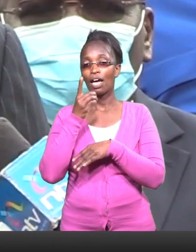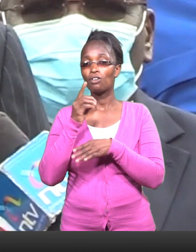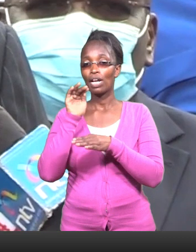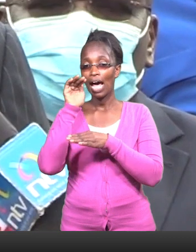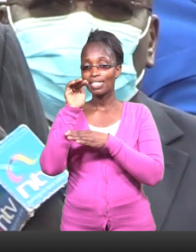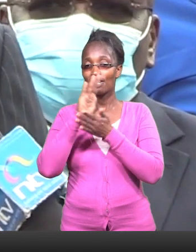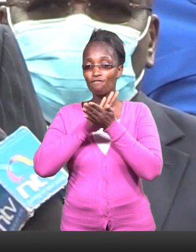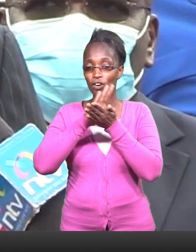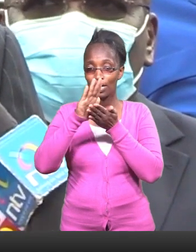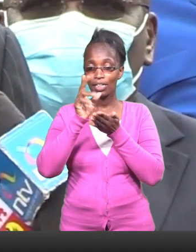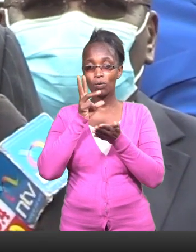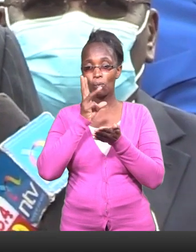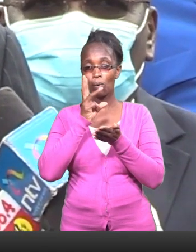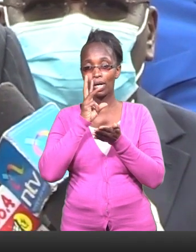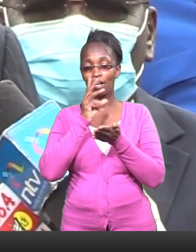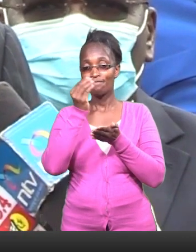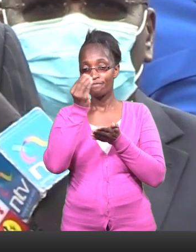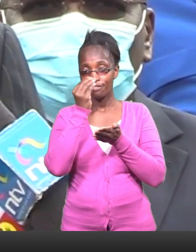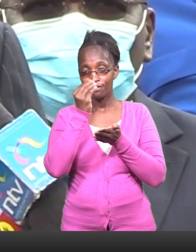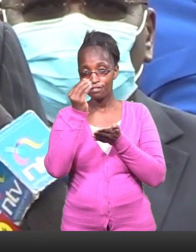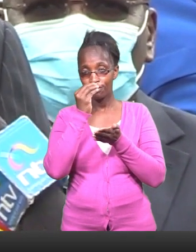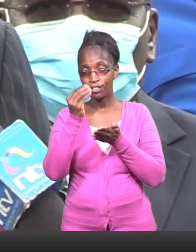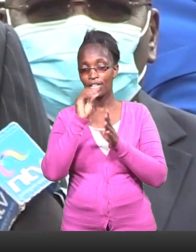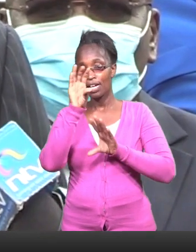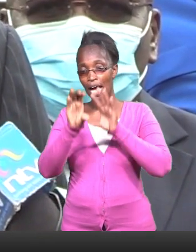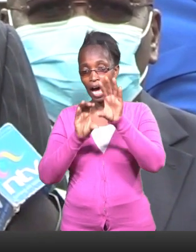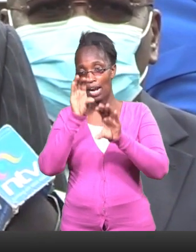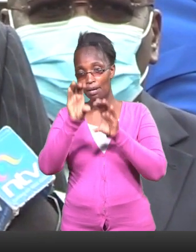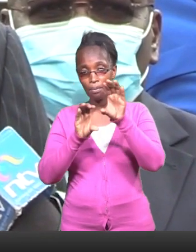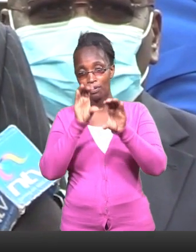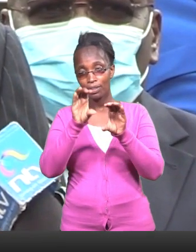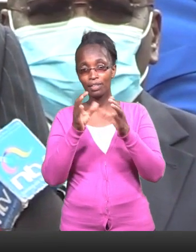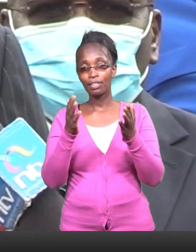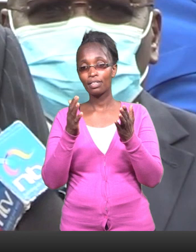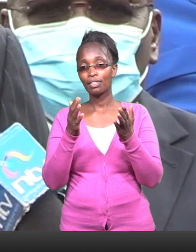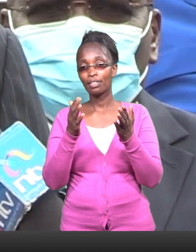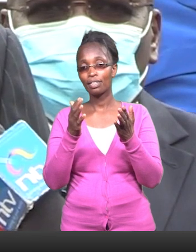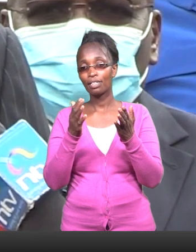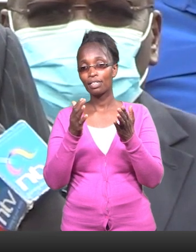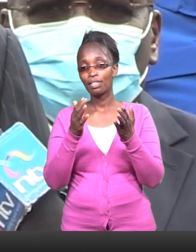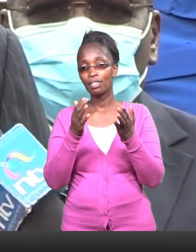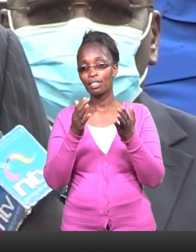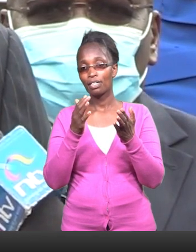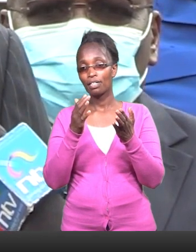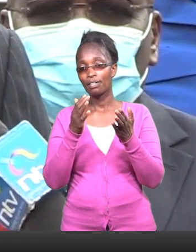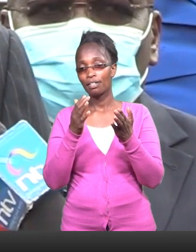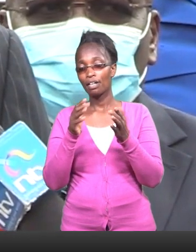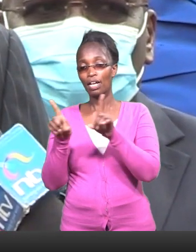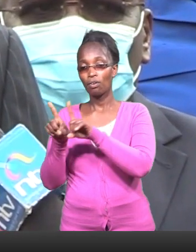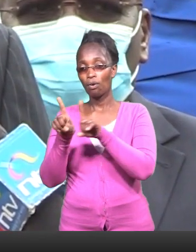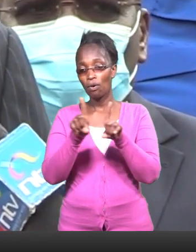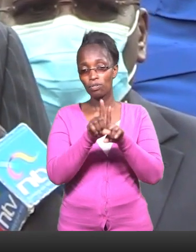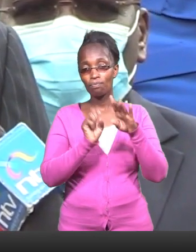in urgent need of clean water, food, animal feeds for their